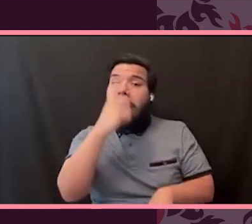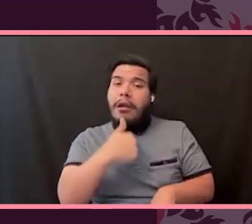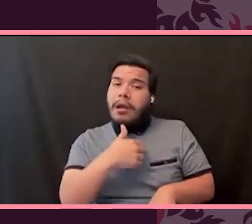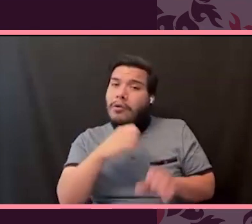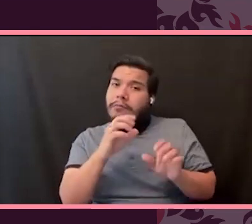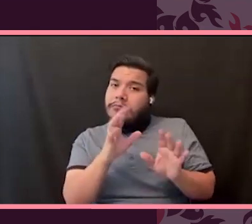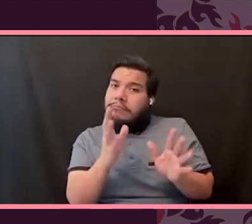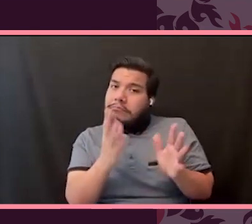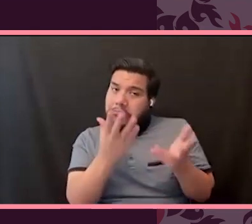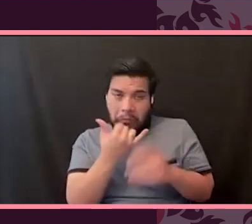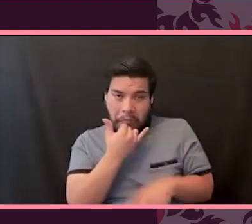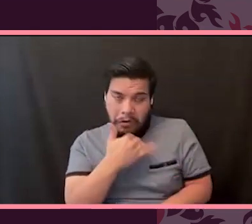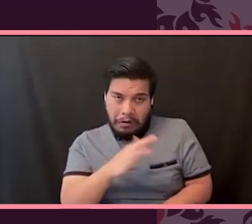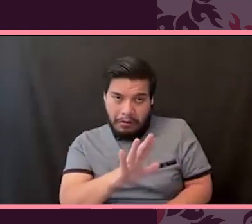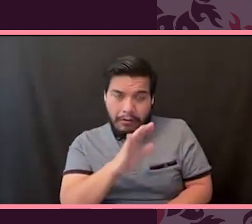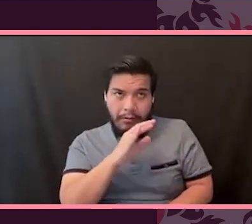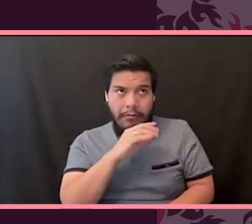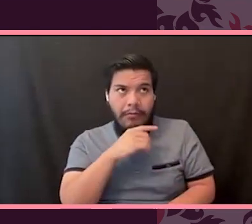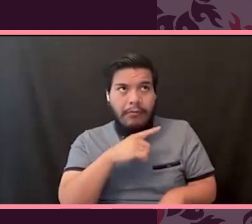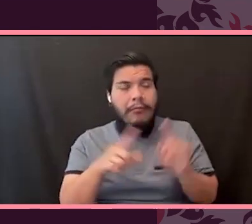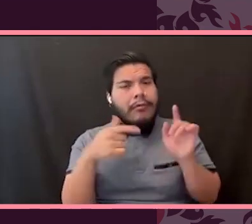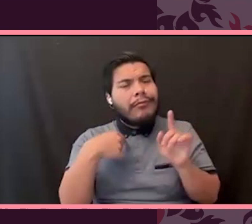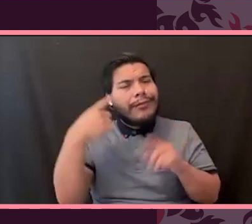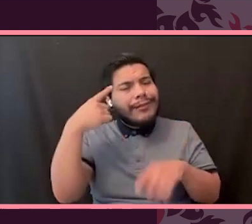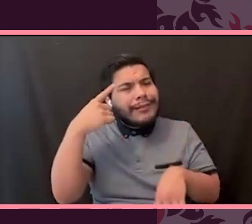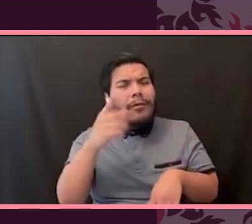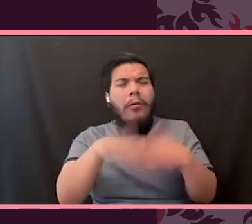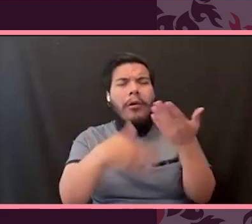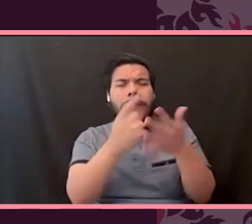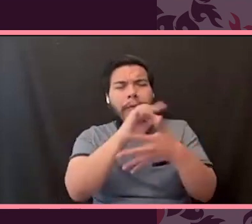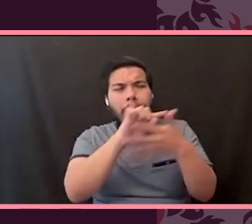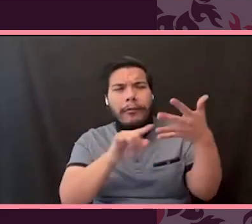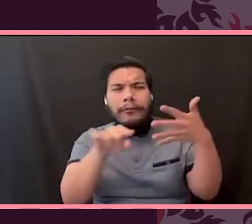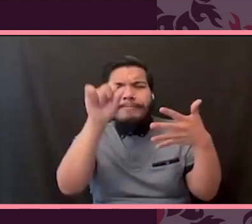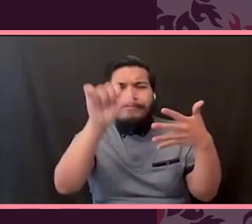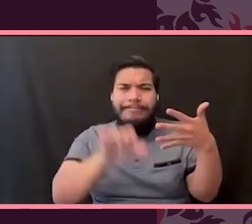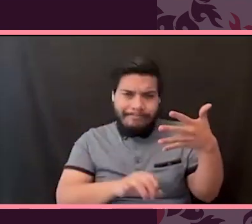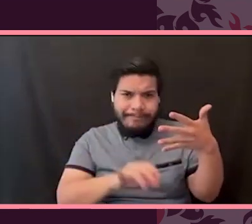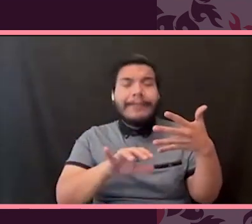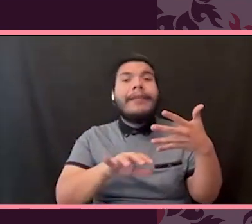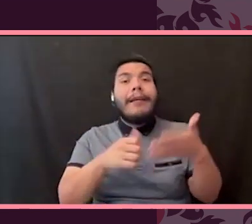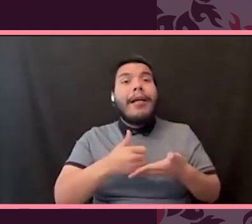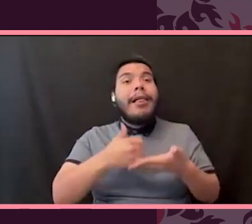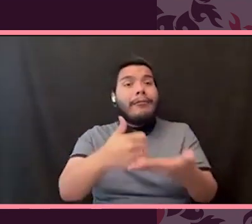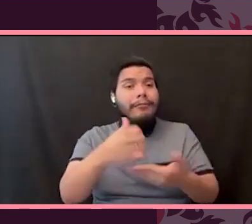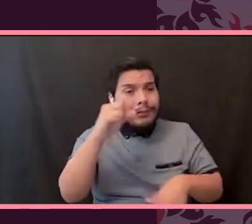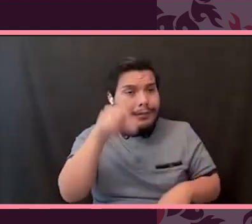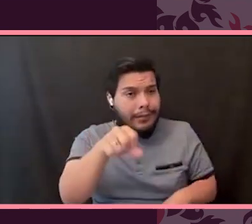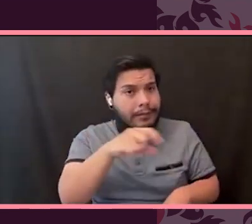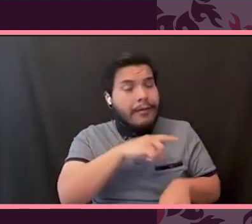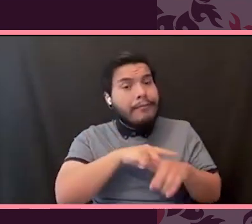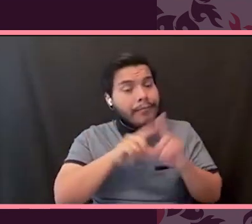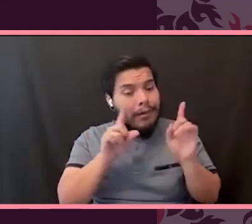this, but what I think is that all those things you listed do contribute, but there is also something